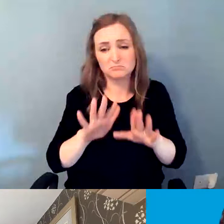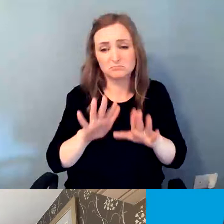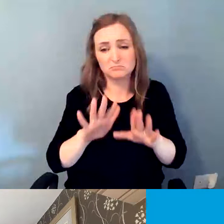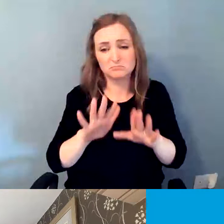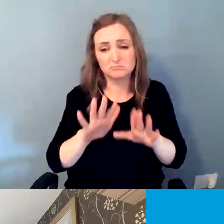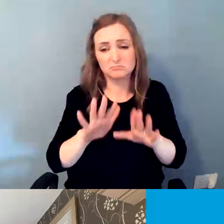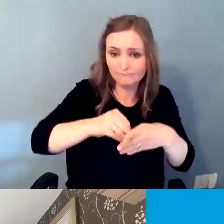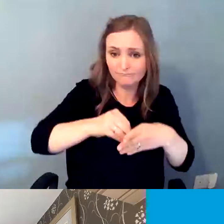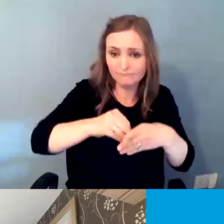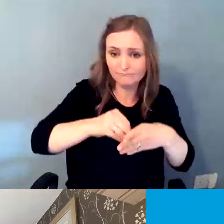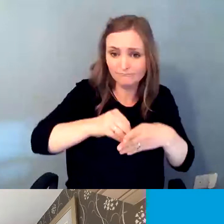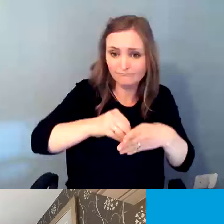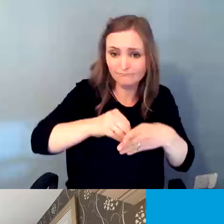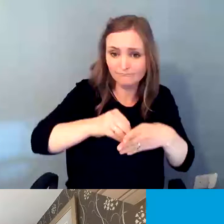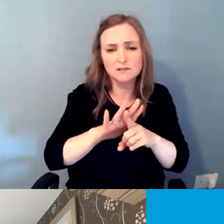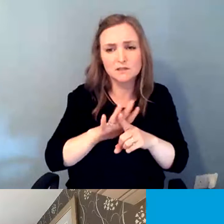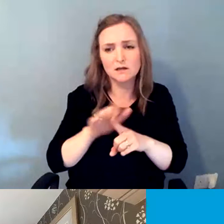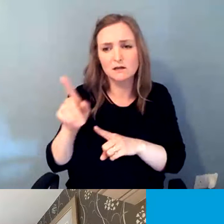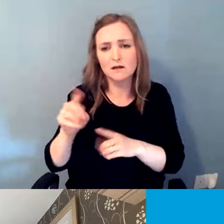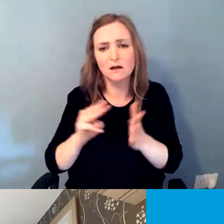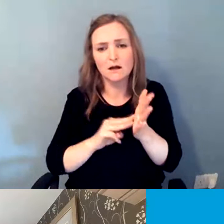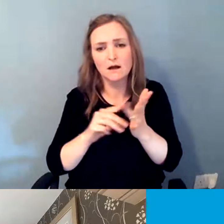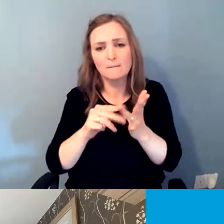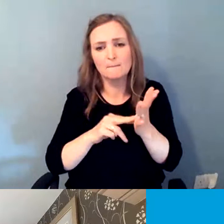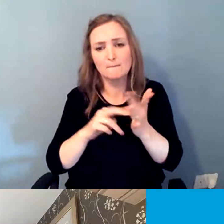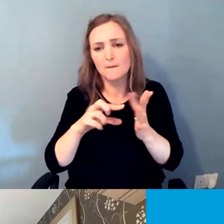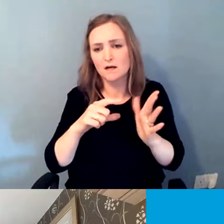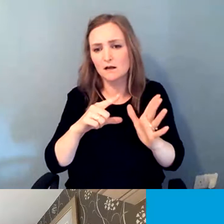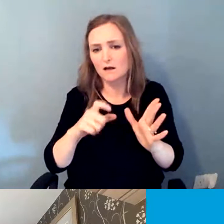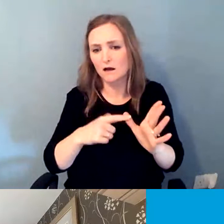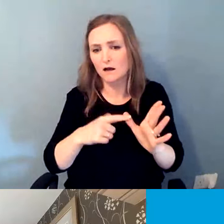Derbyshire. Monica, I don't know, do you have anything to add?